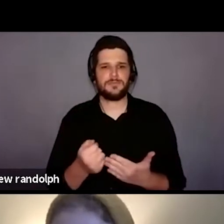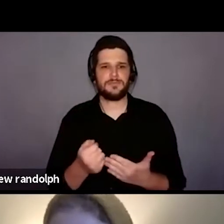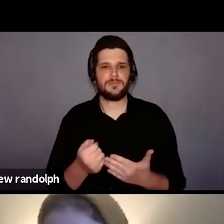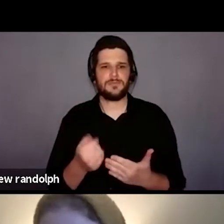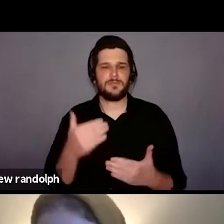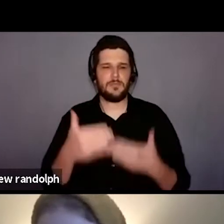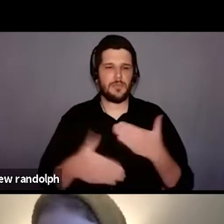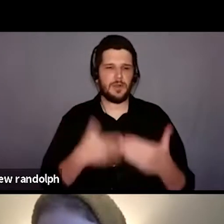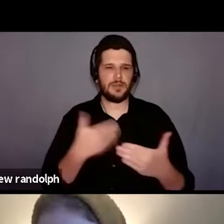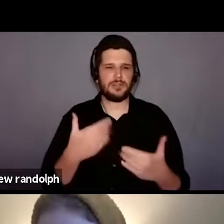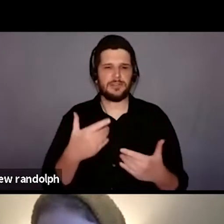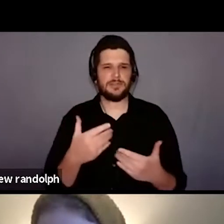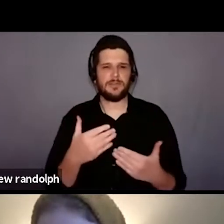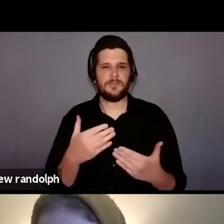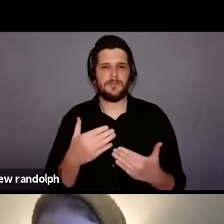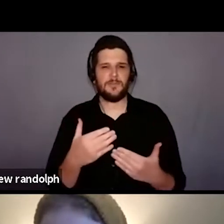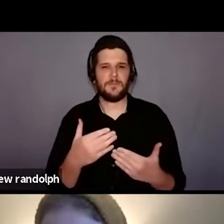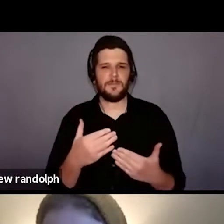processing, and I think